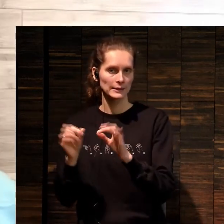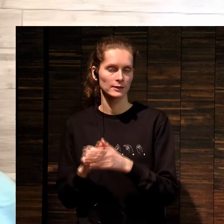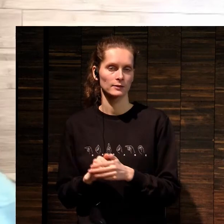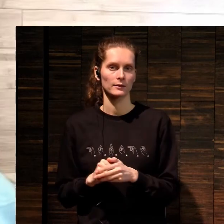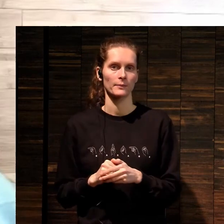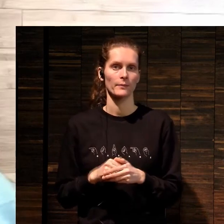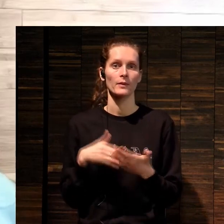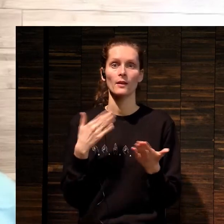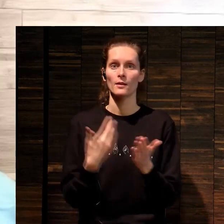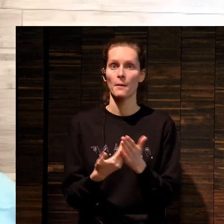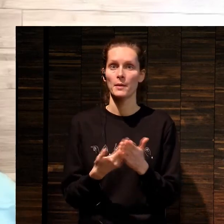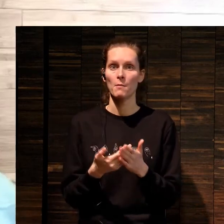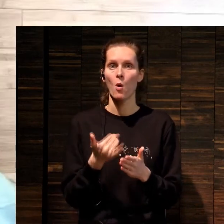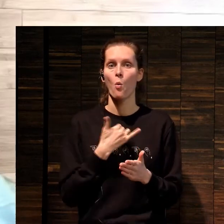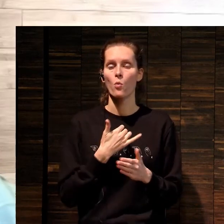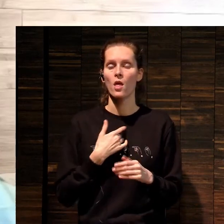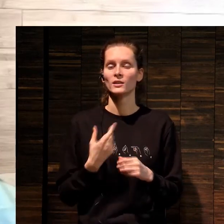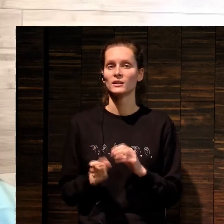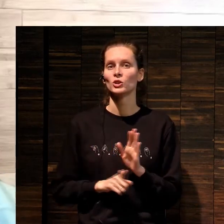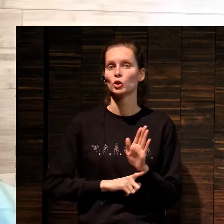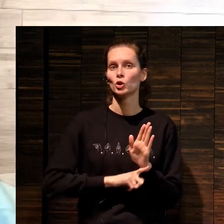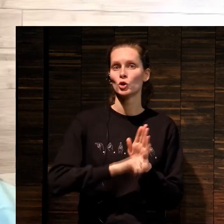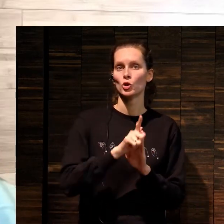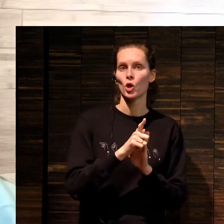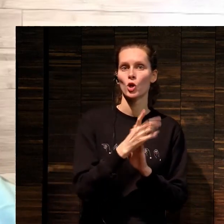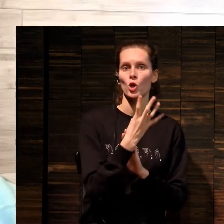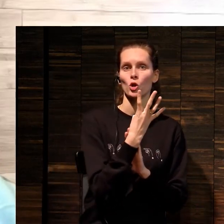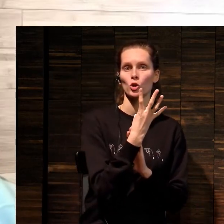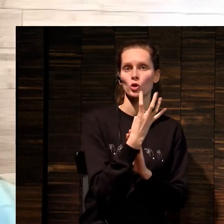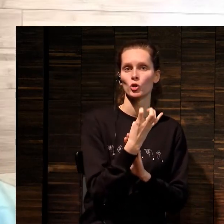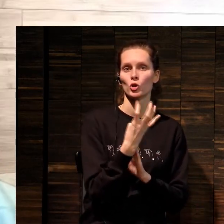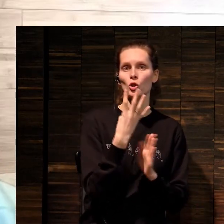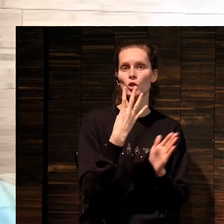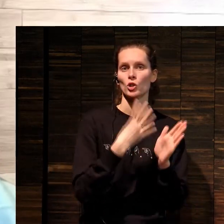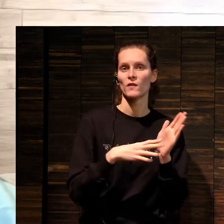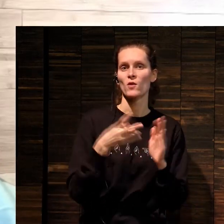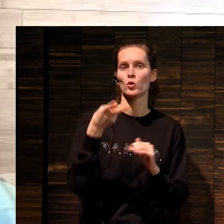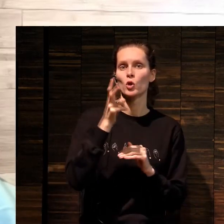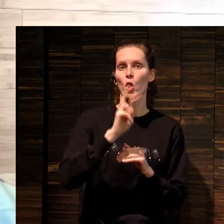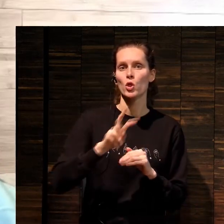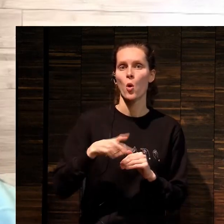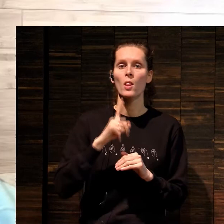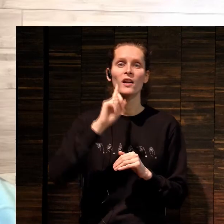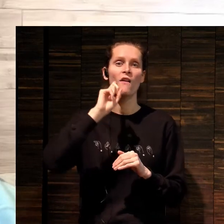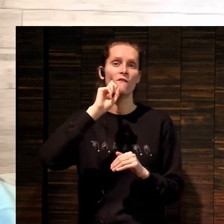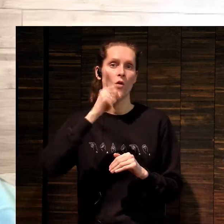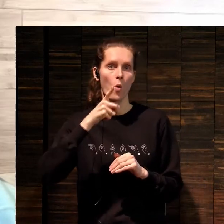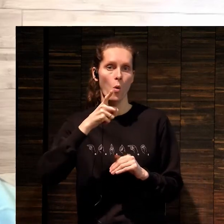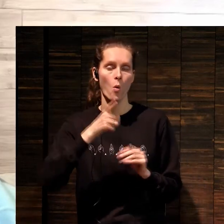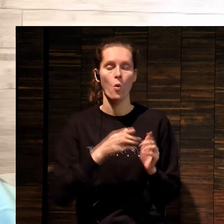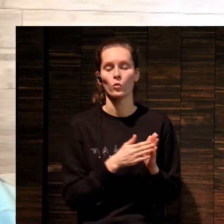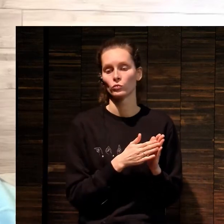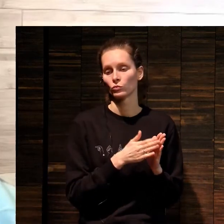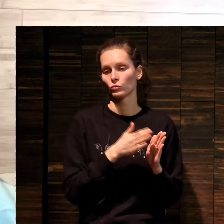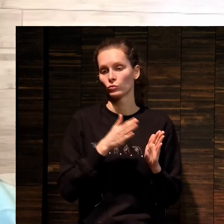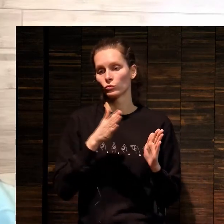up two more to medium business and large business. So it depends on your monthly traffic, but it's very affordable.